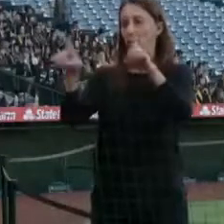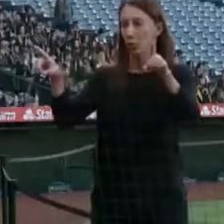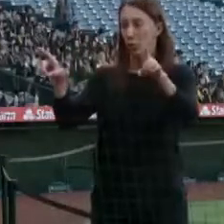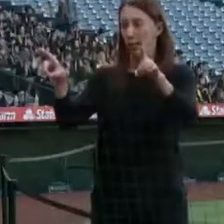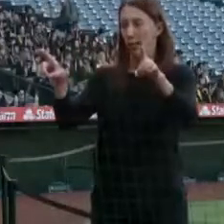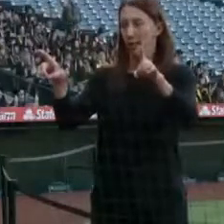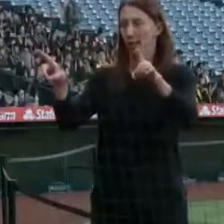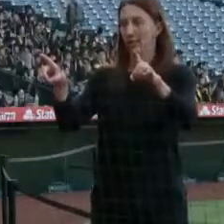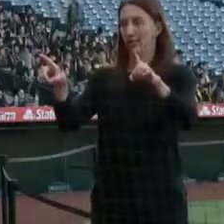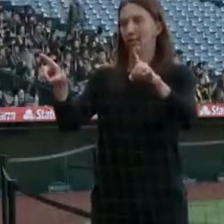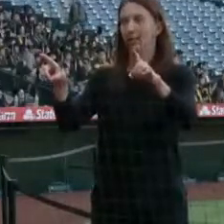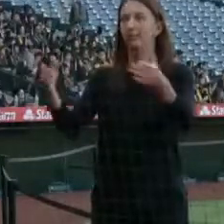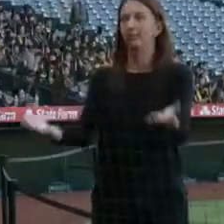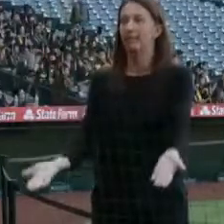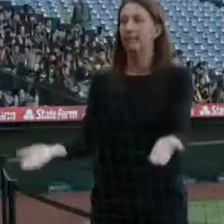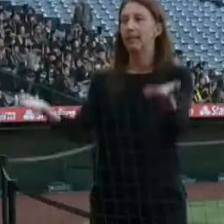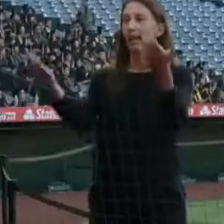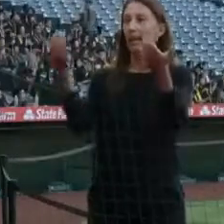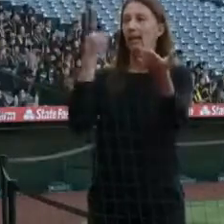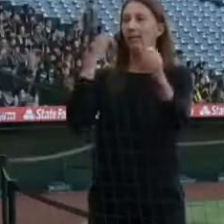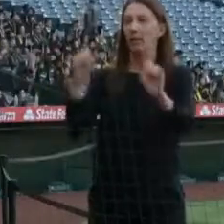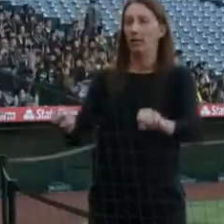please stand if you're able?